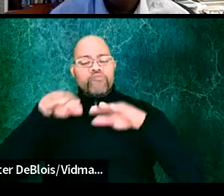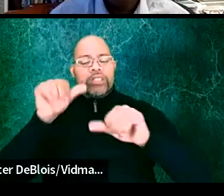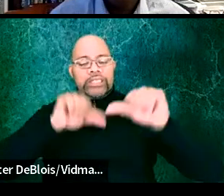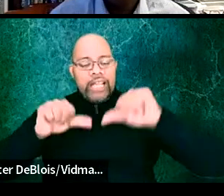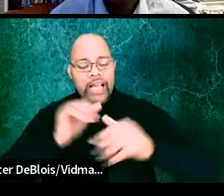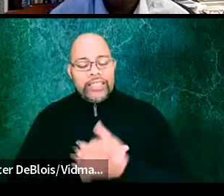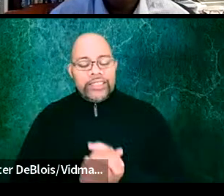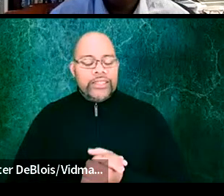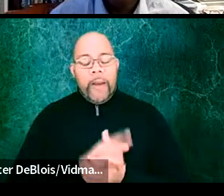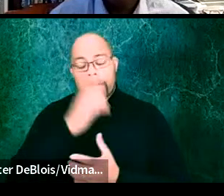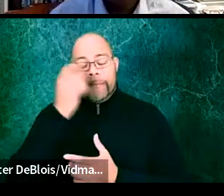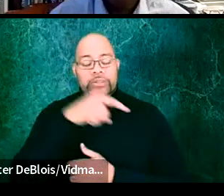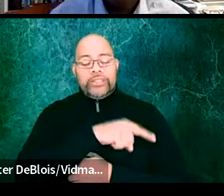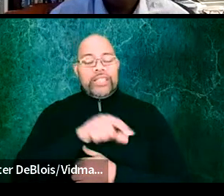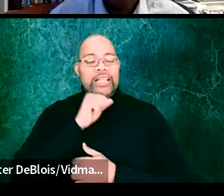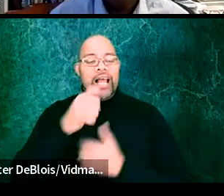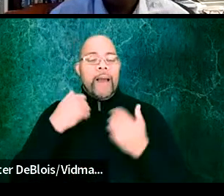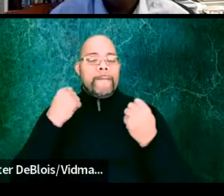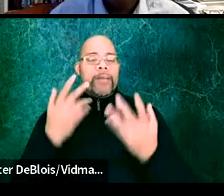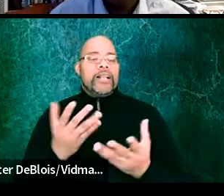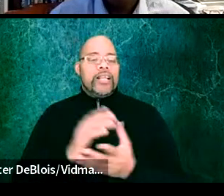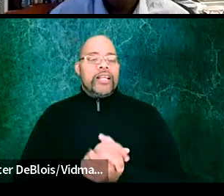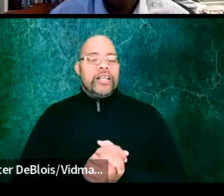Science, because there are not that many